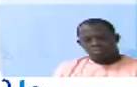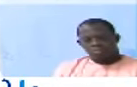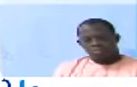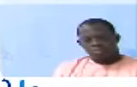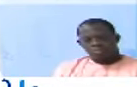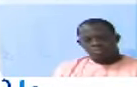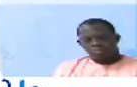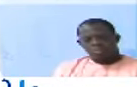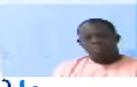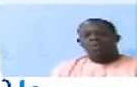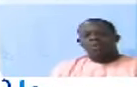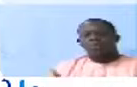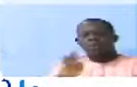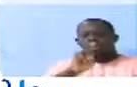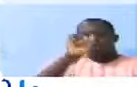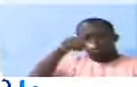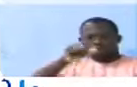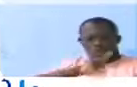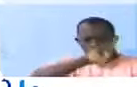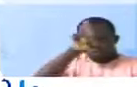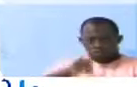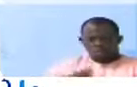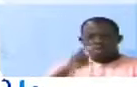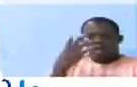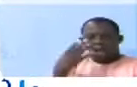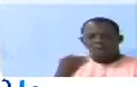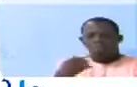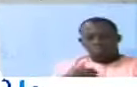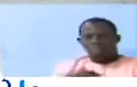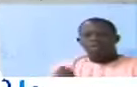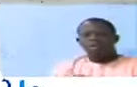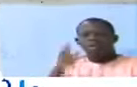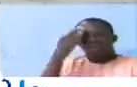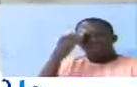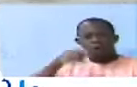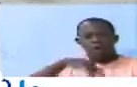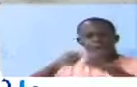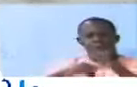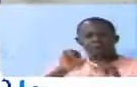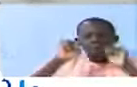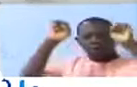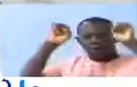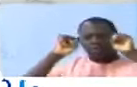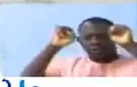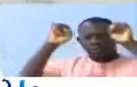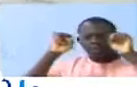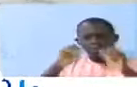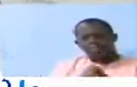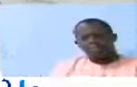Yes, what you questioned about is how did I get the news about the demonstration?